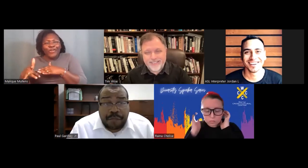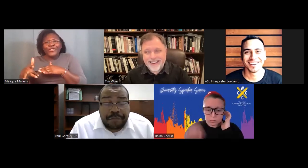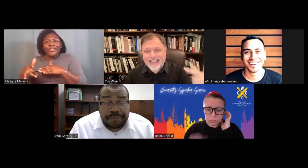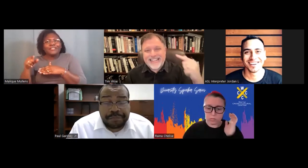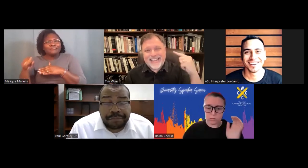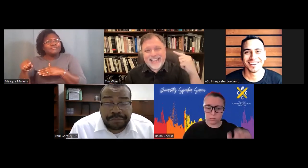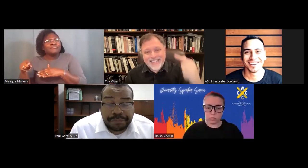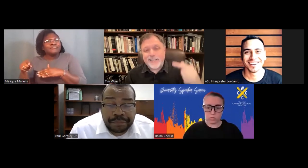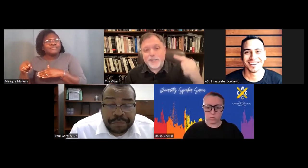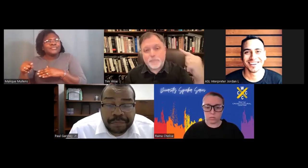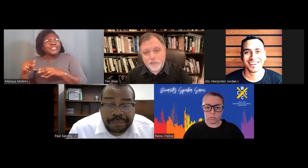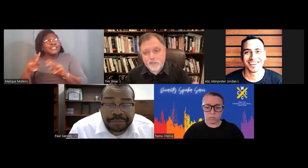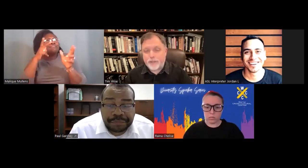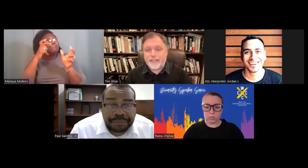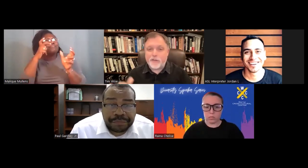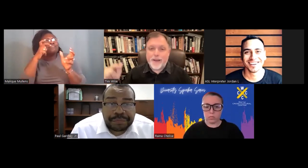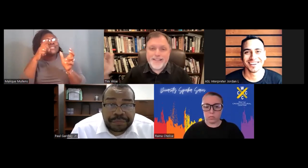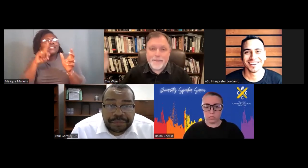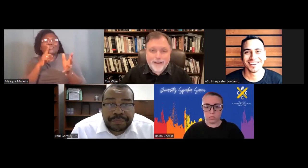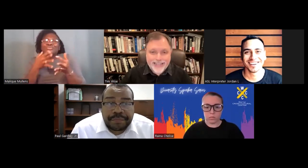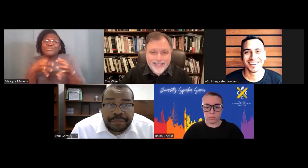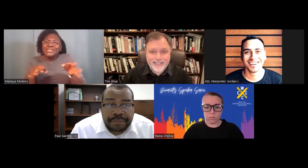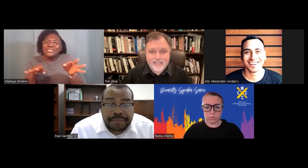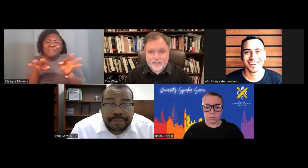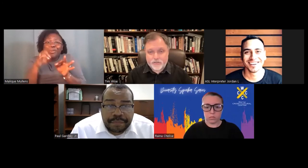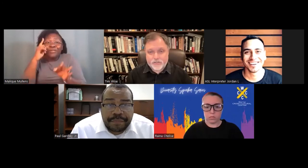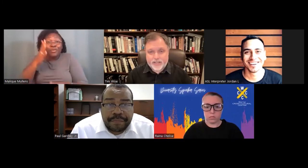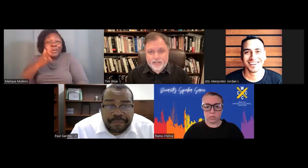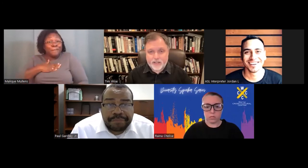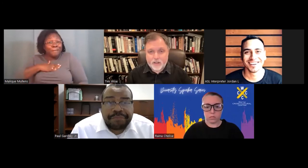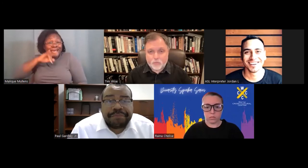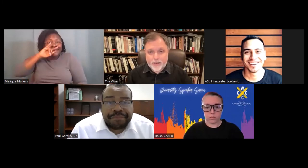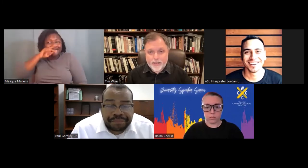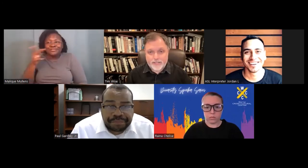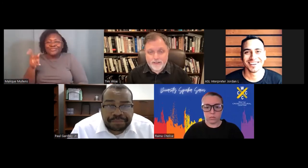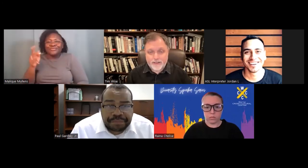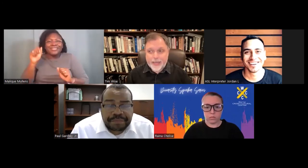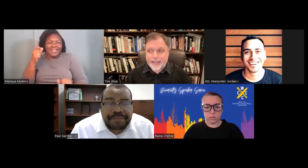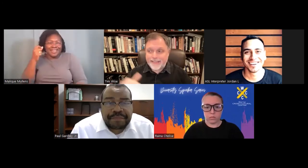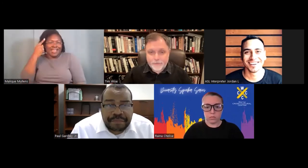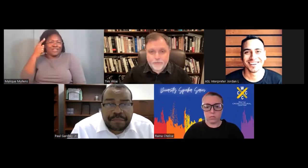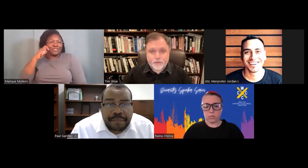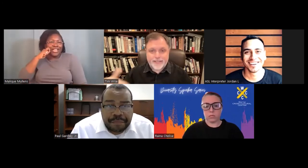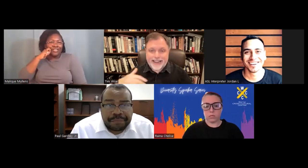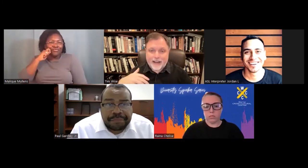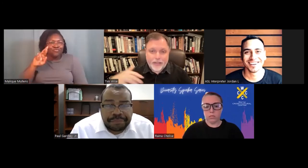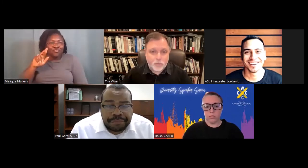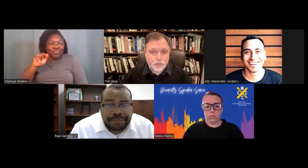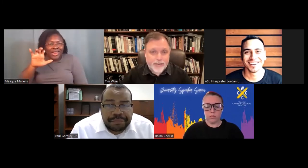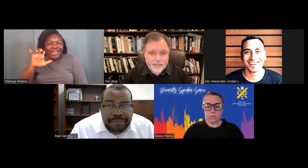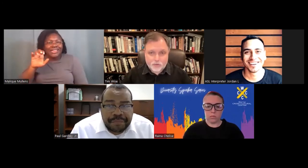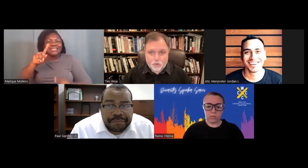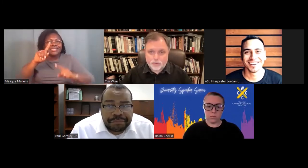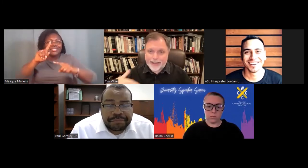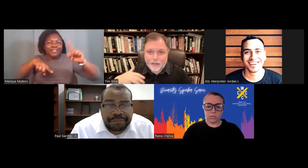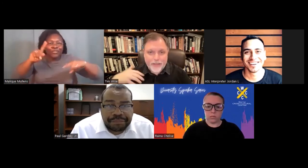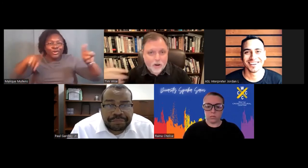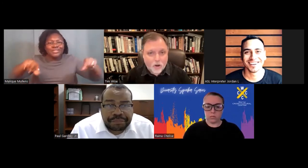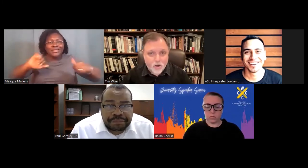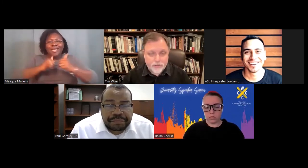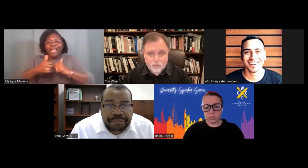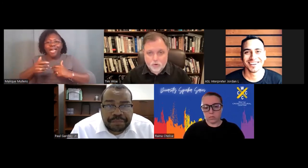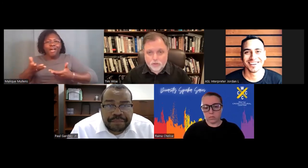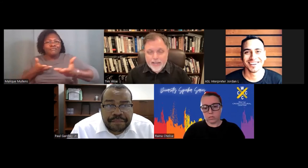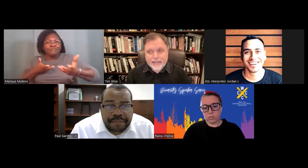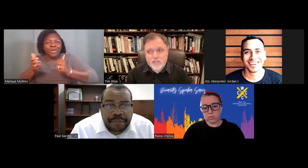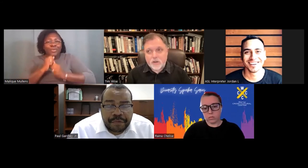authority figure, is indispensable in the way that my kids understand race and difference and how they relate in the world and how they